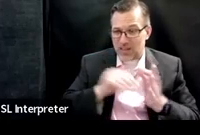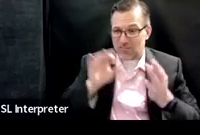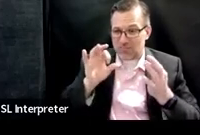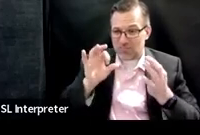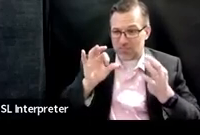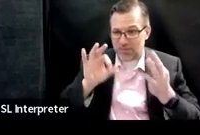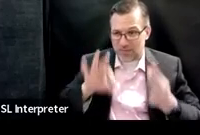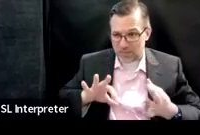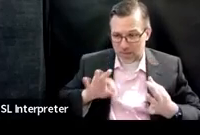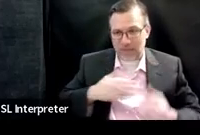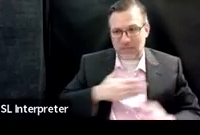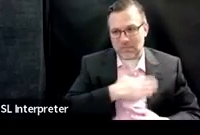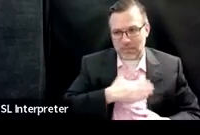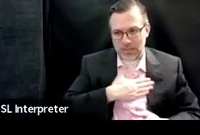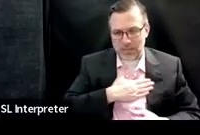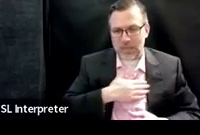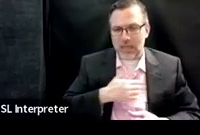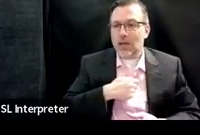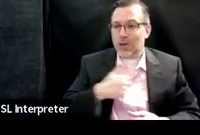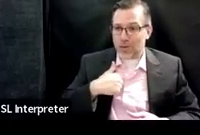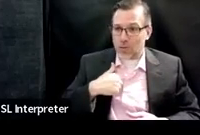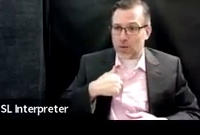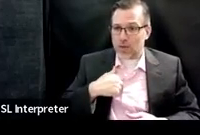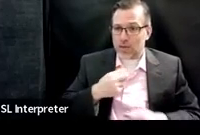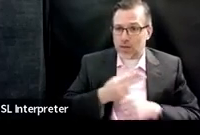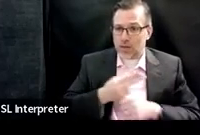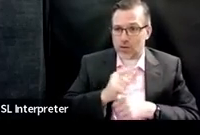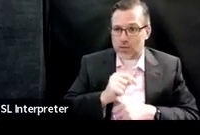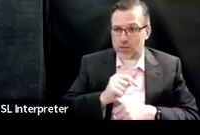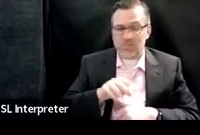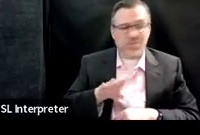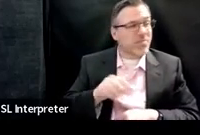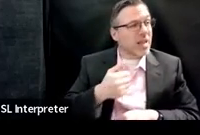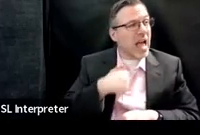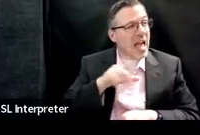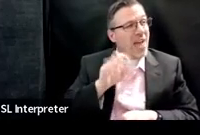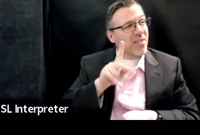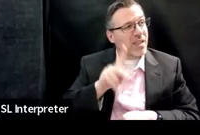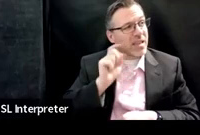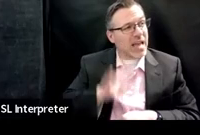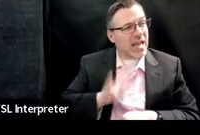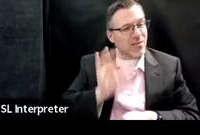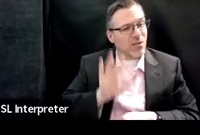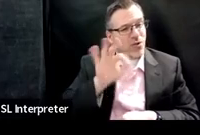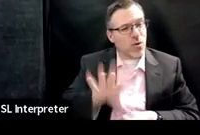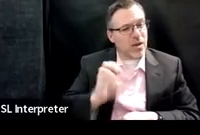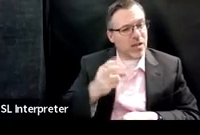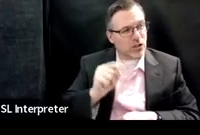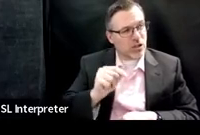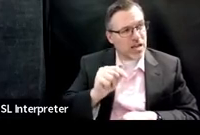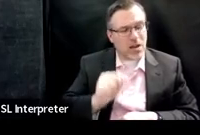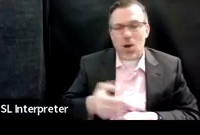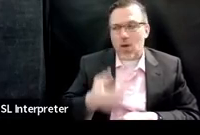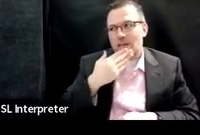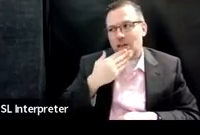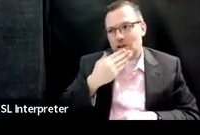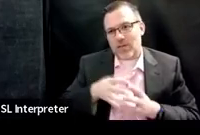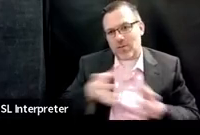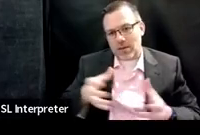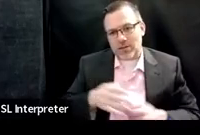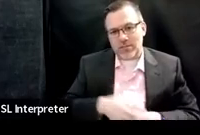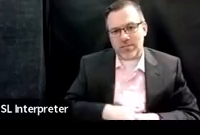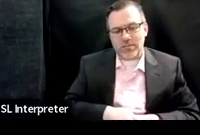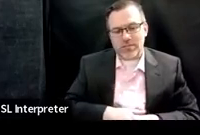really appreciate it because we do use it. I have the link, Carly. I could throw it in there. Oh, thank you very much. You can tell my